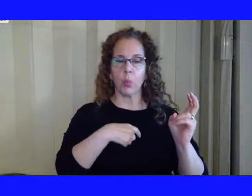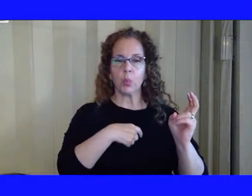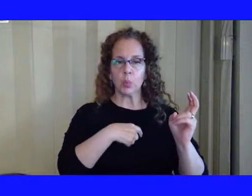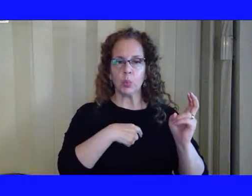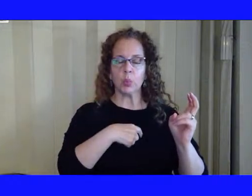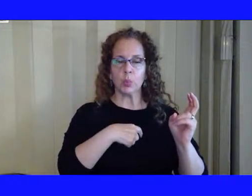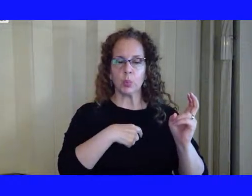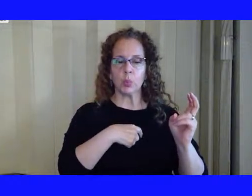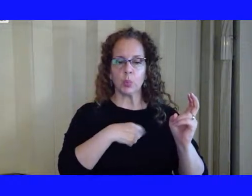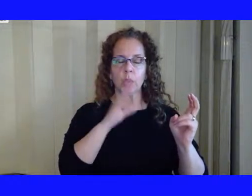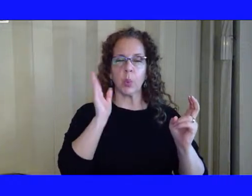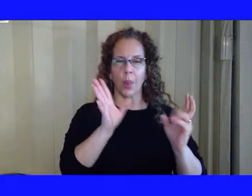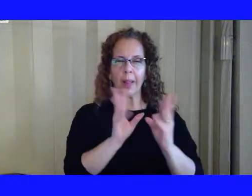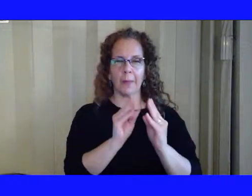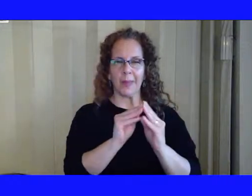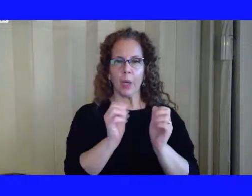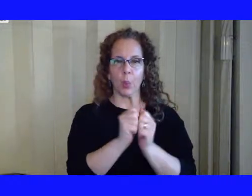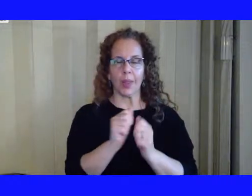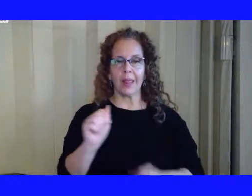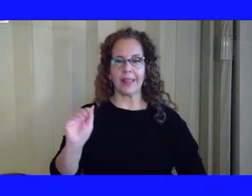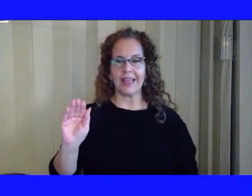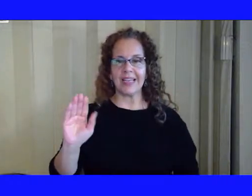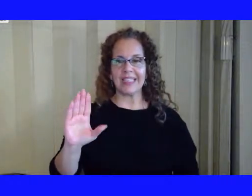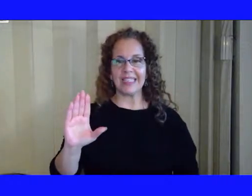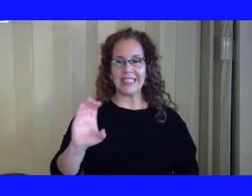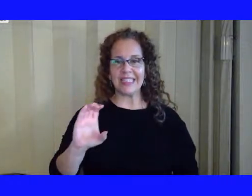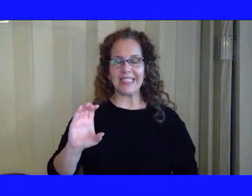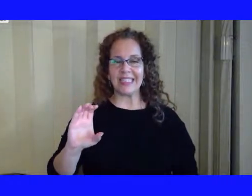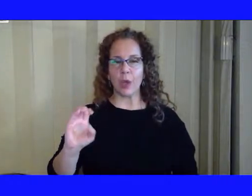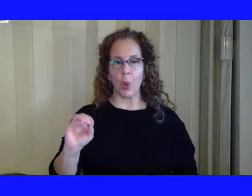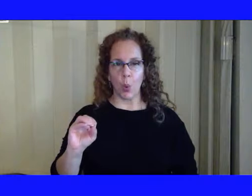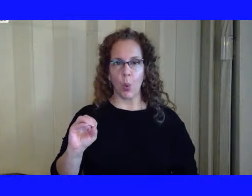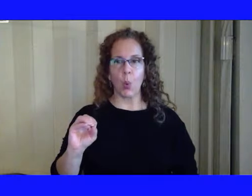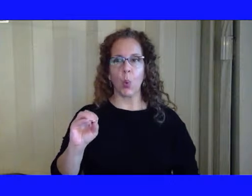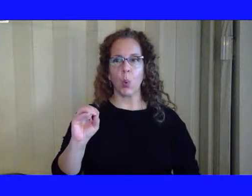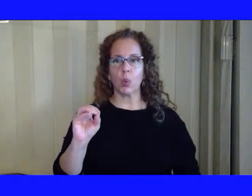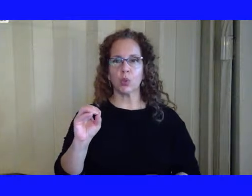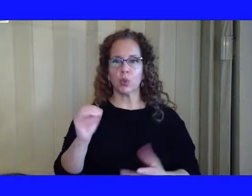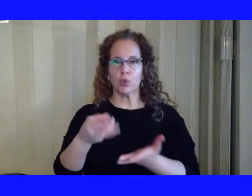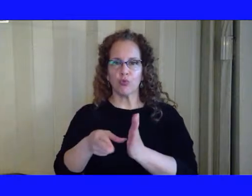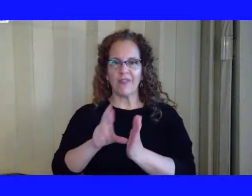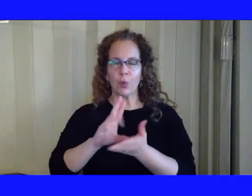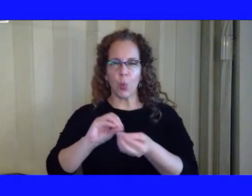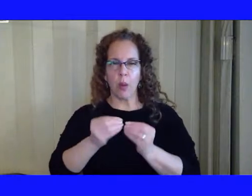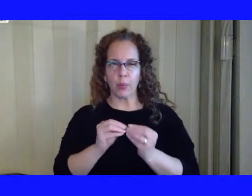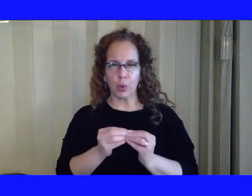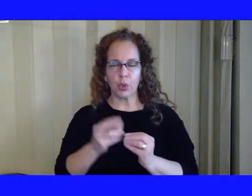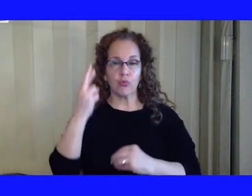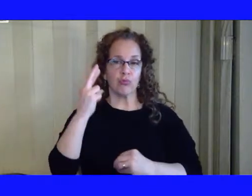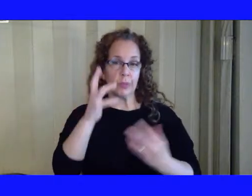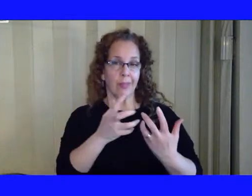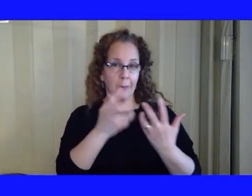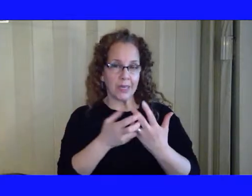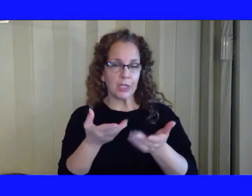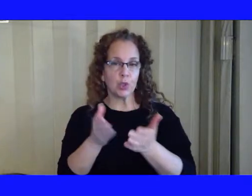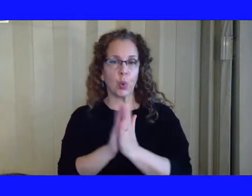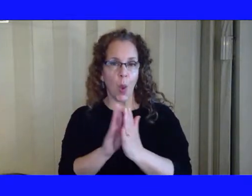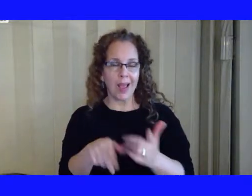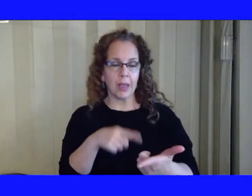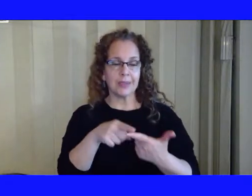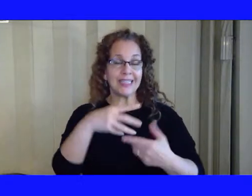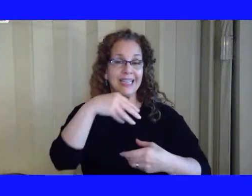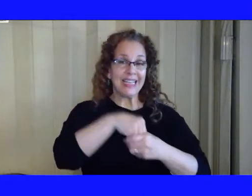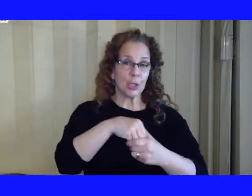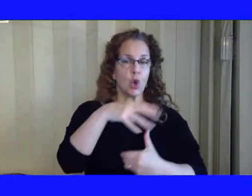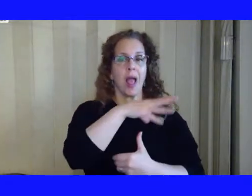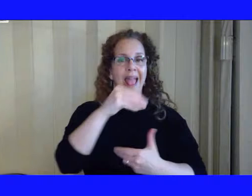to understand if there's something going on in the department, because very often people file an EEO as a last resort after